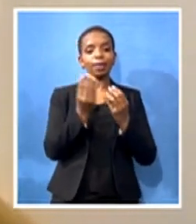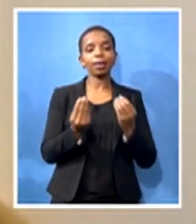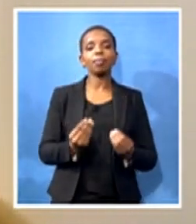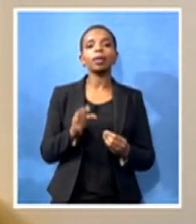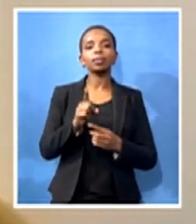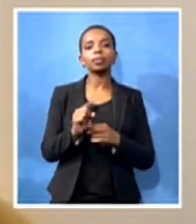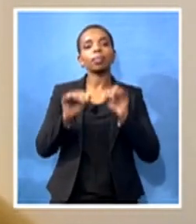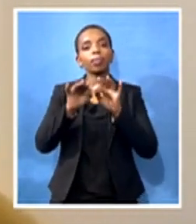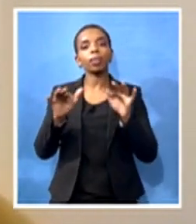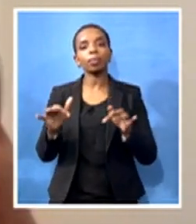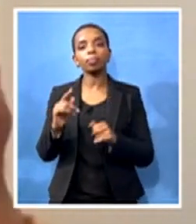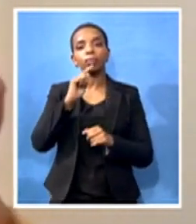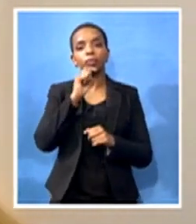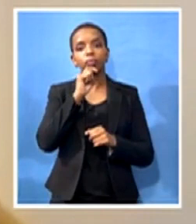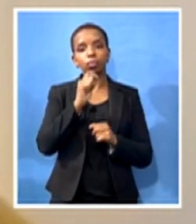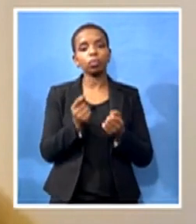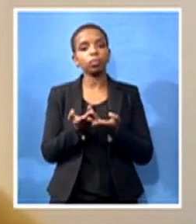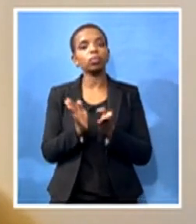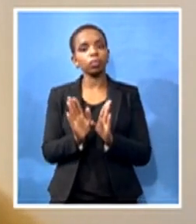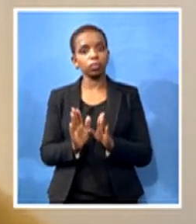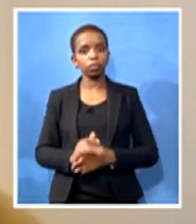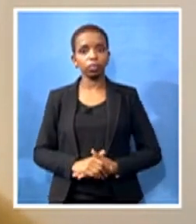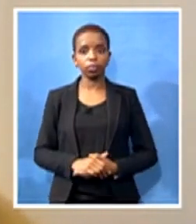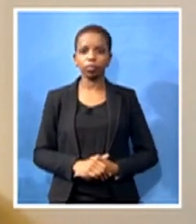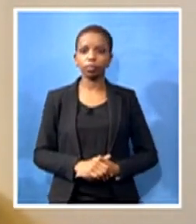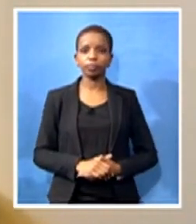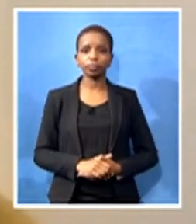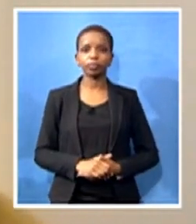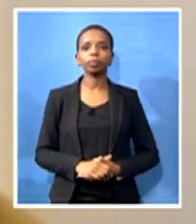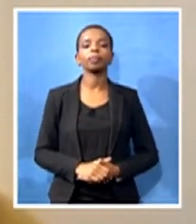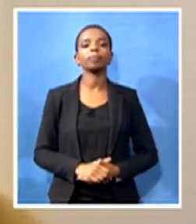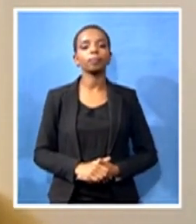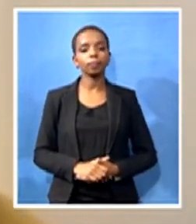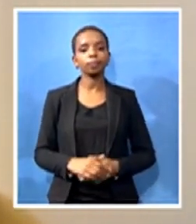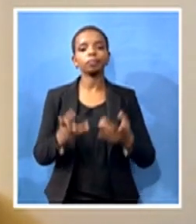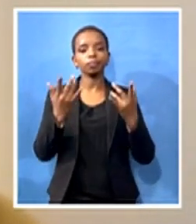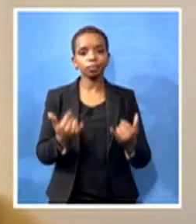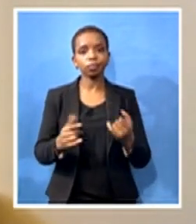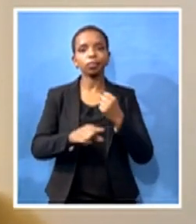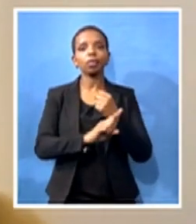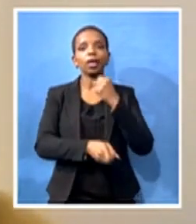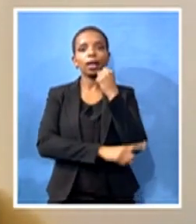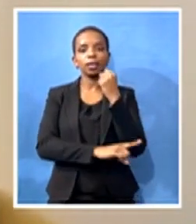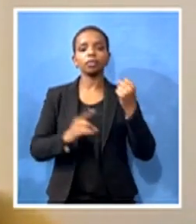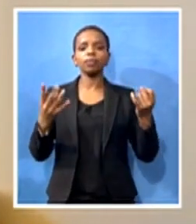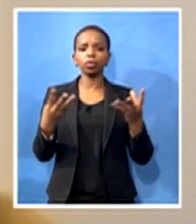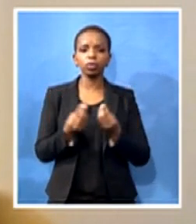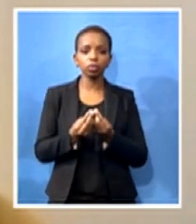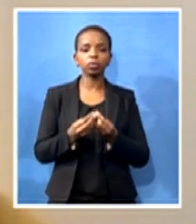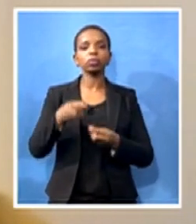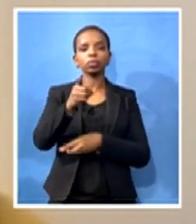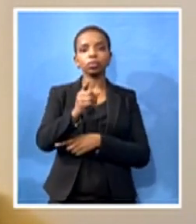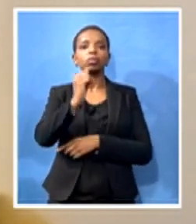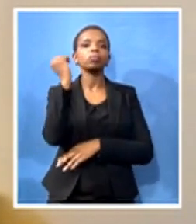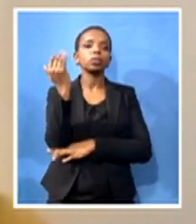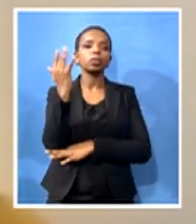lockdown. So I'll now move us to the last full presentation for today before the wrap-up. And that will be led